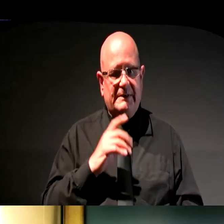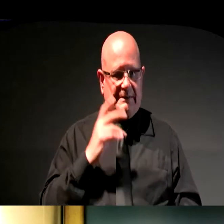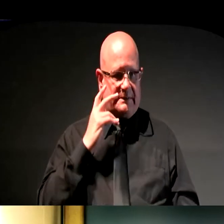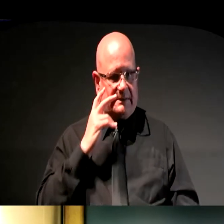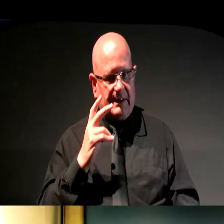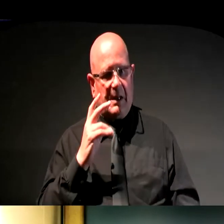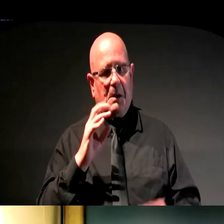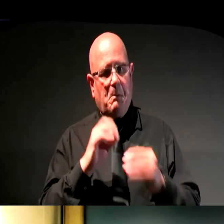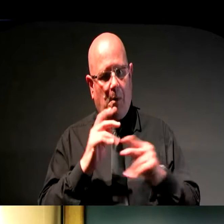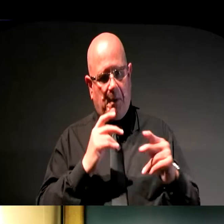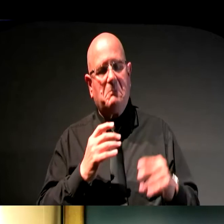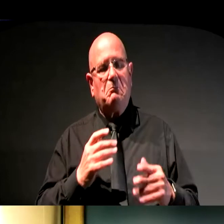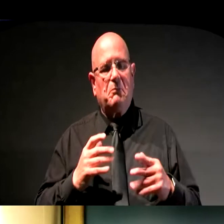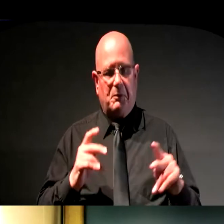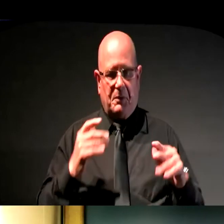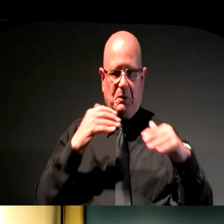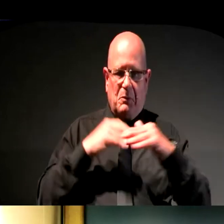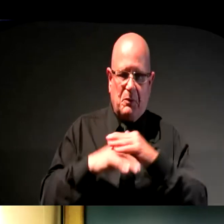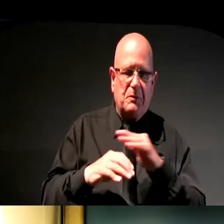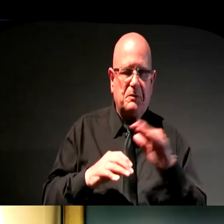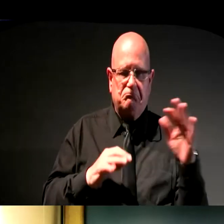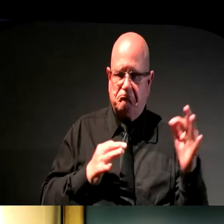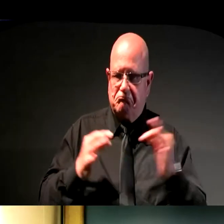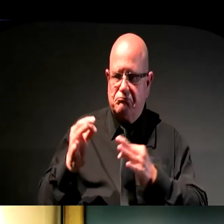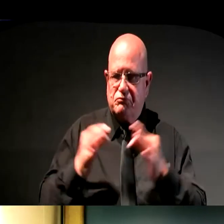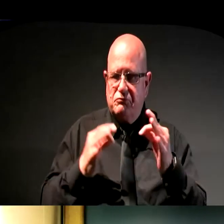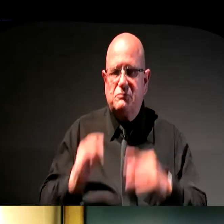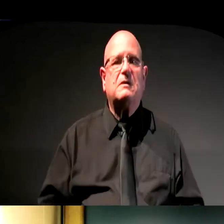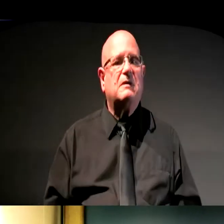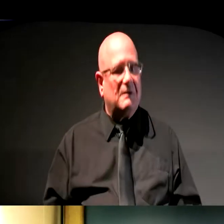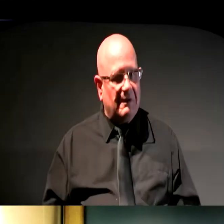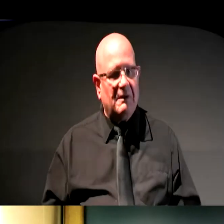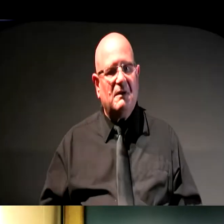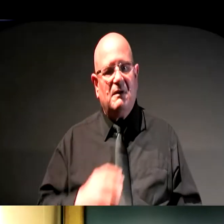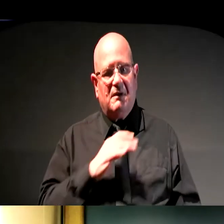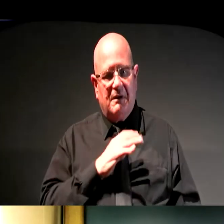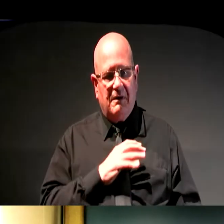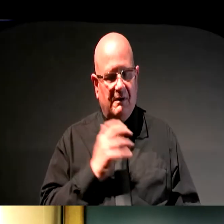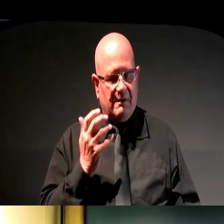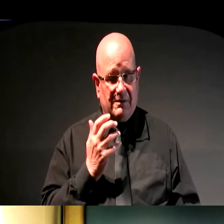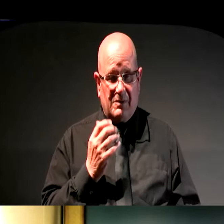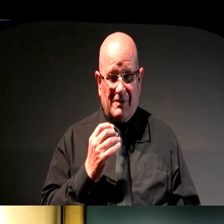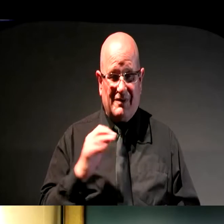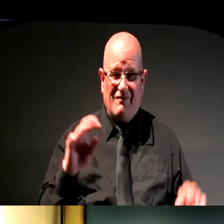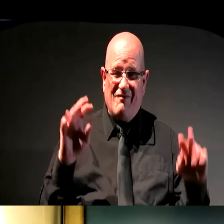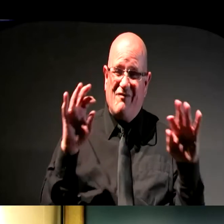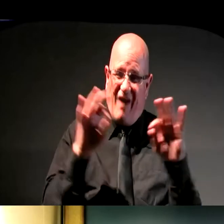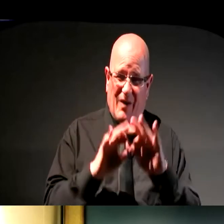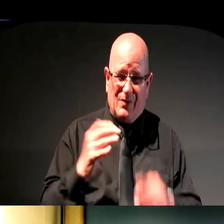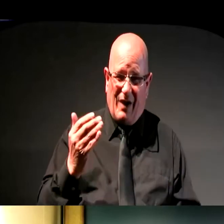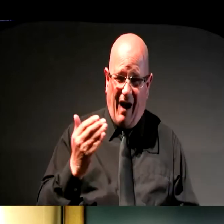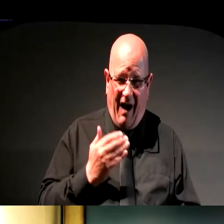come in and have those conversations. All right, that's great. I mean, there is so much value to hiring folks